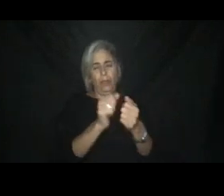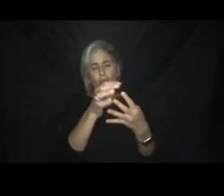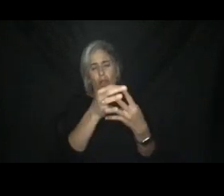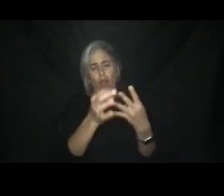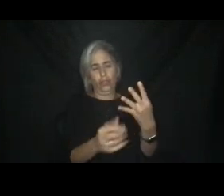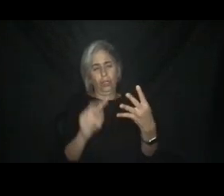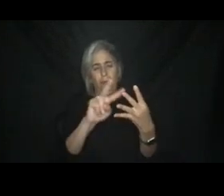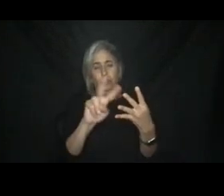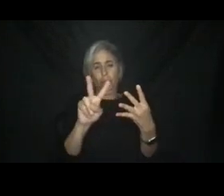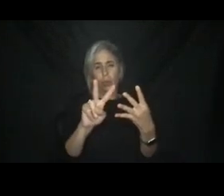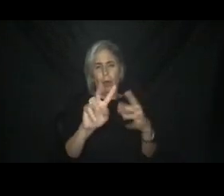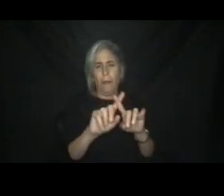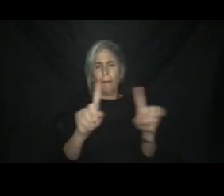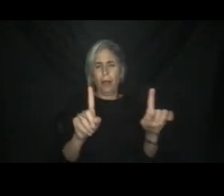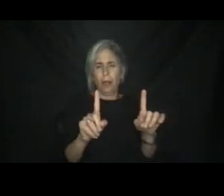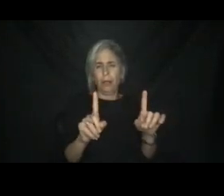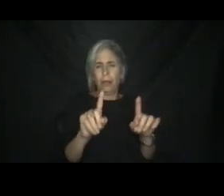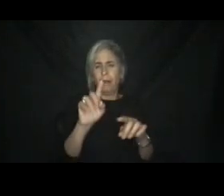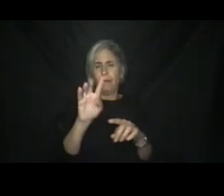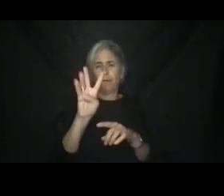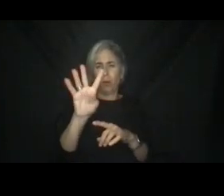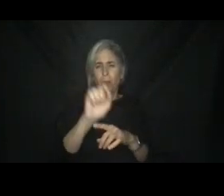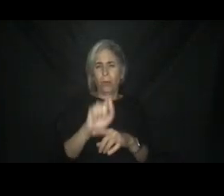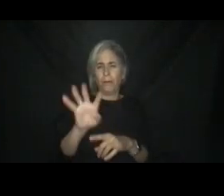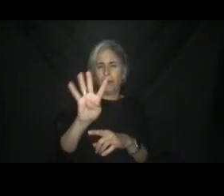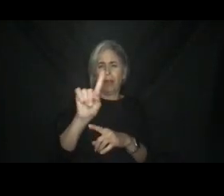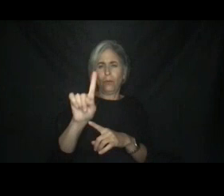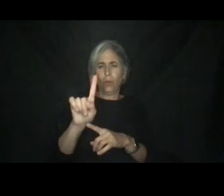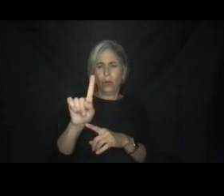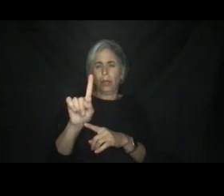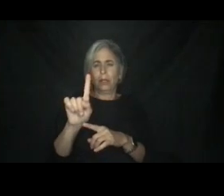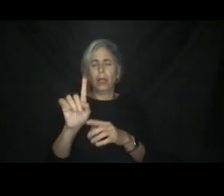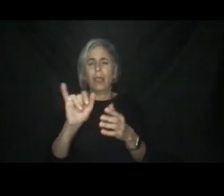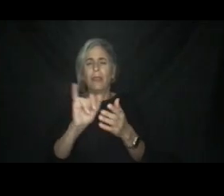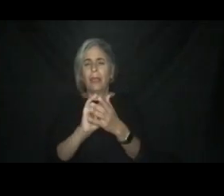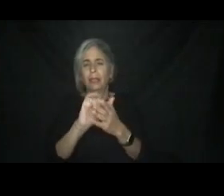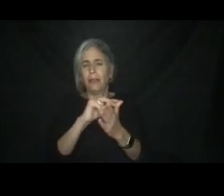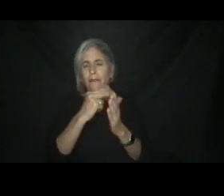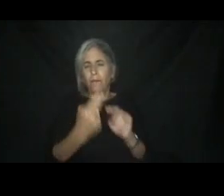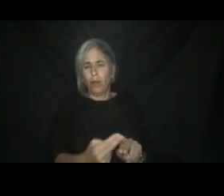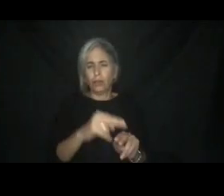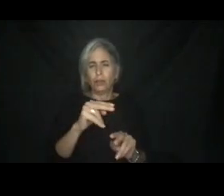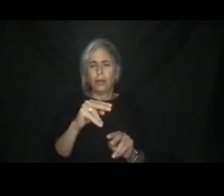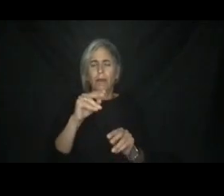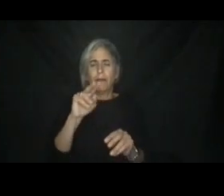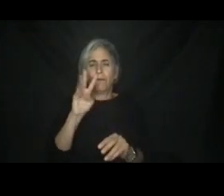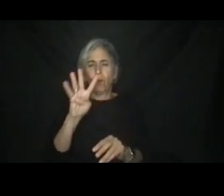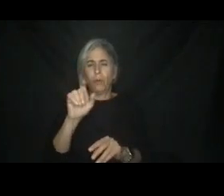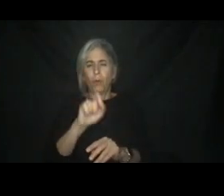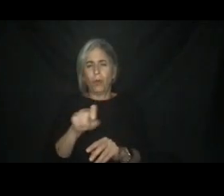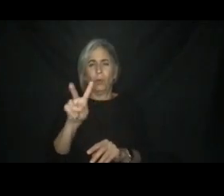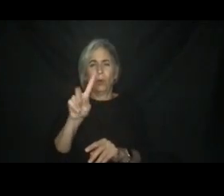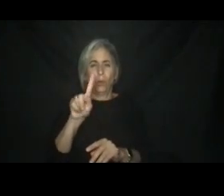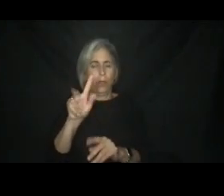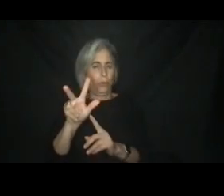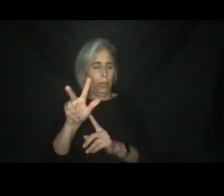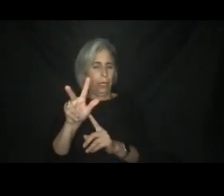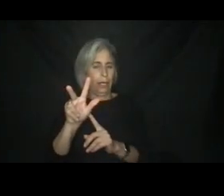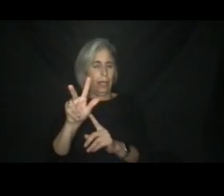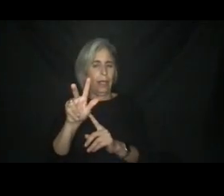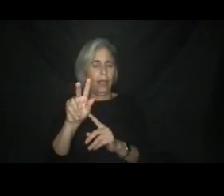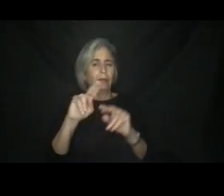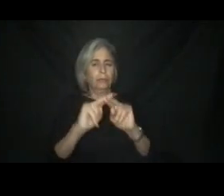total deviation falls to 4.51%, while the mean deviation falls to 1.13%. The spread falls down